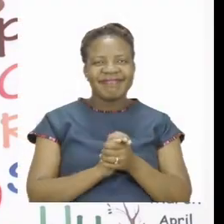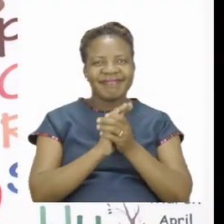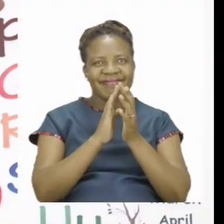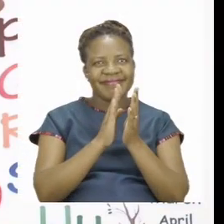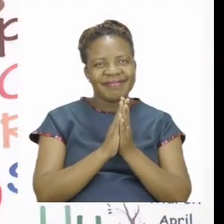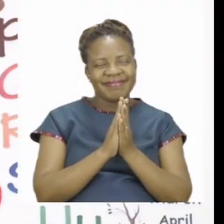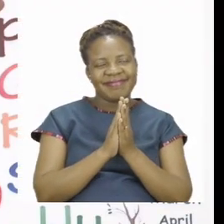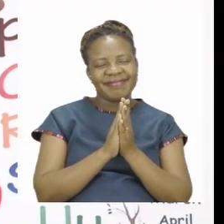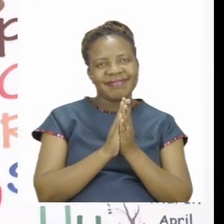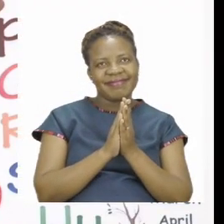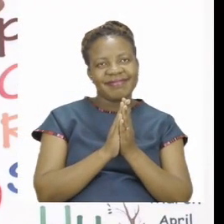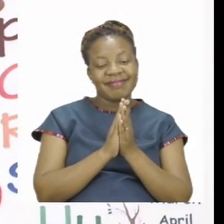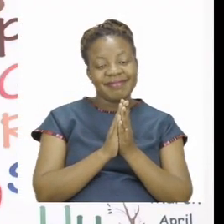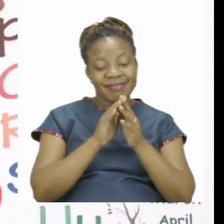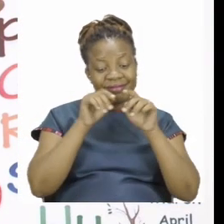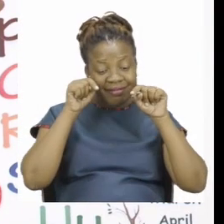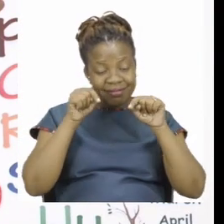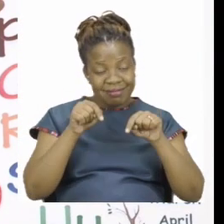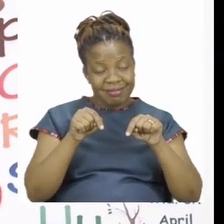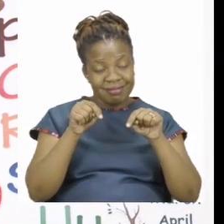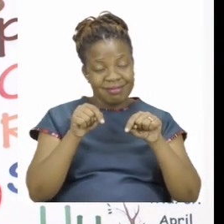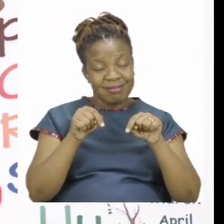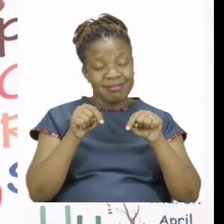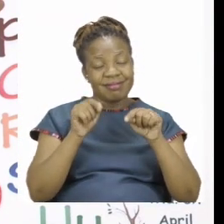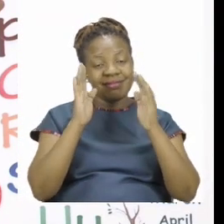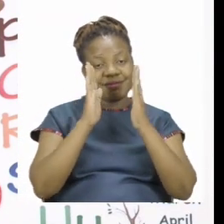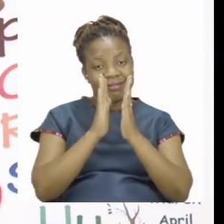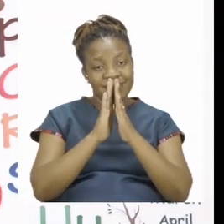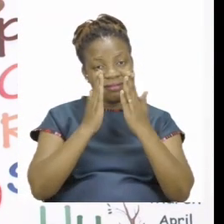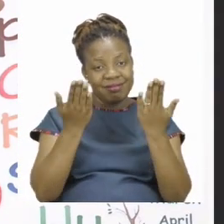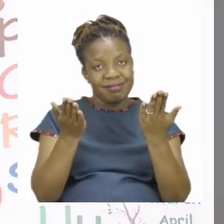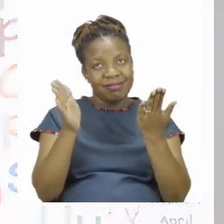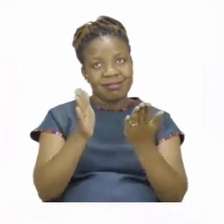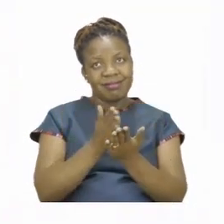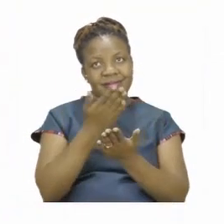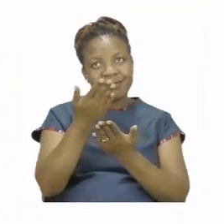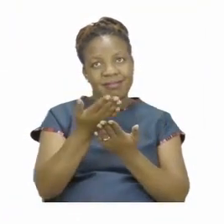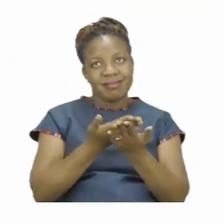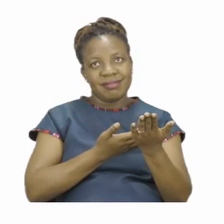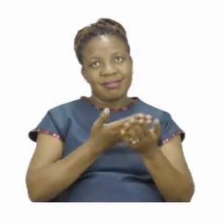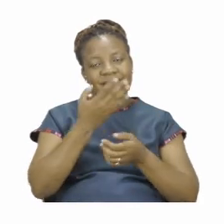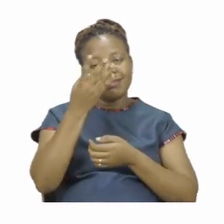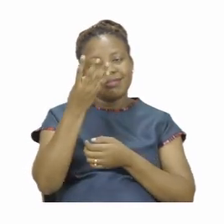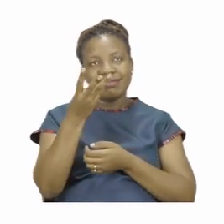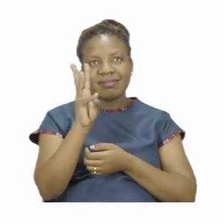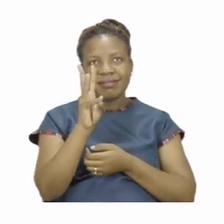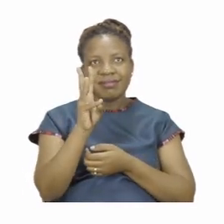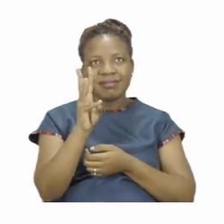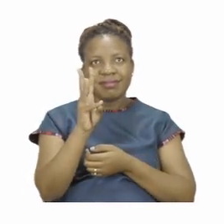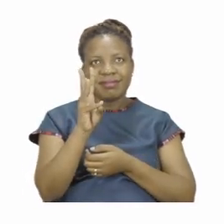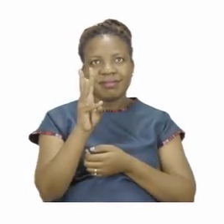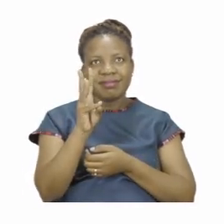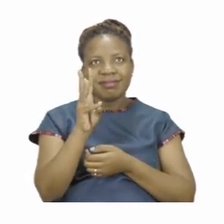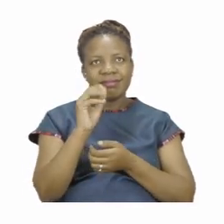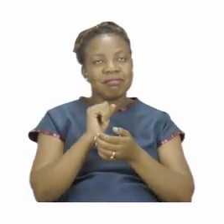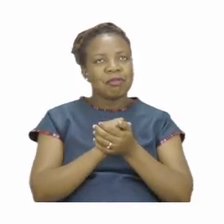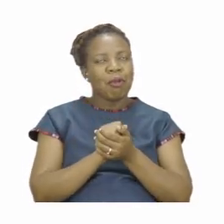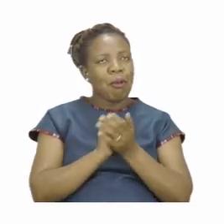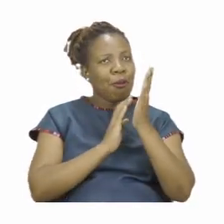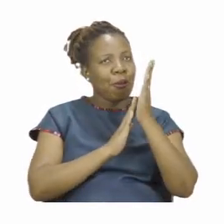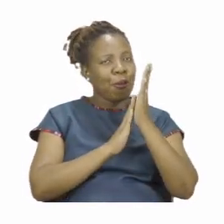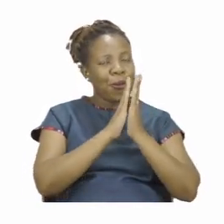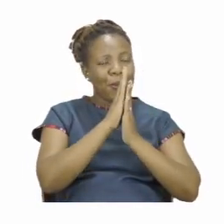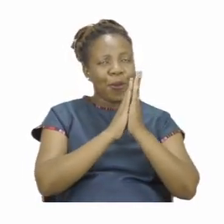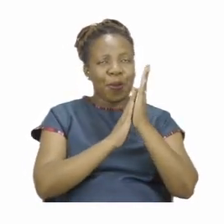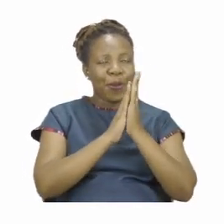For our lesson today, boys and girls, let us all start on page 6. On page 6, we are going to be doing something exciting. And this